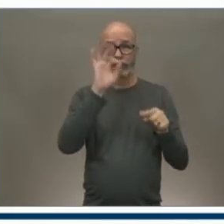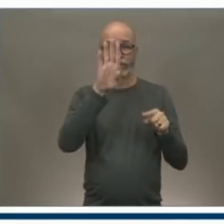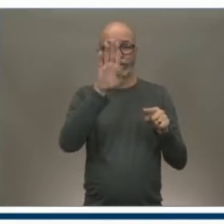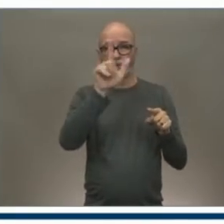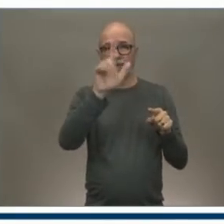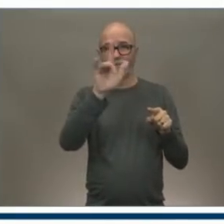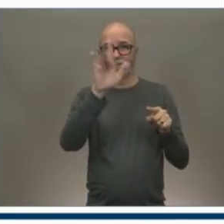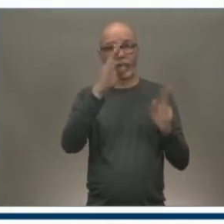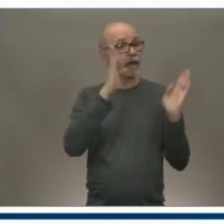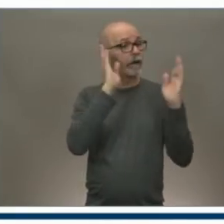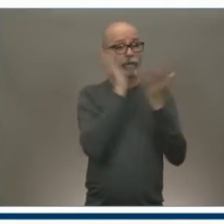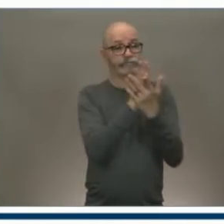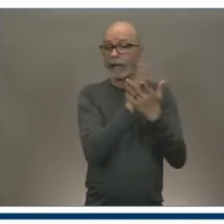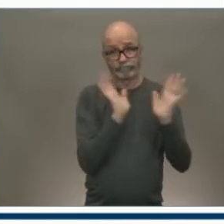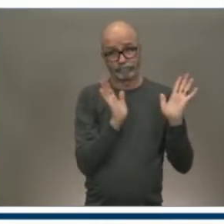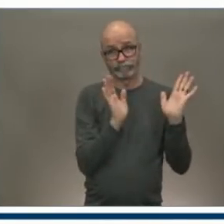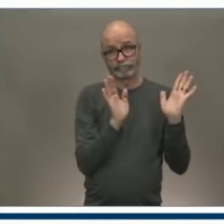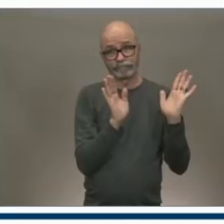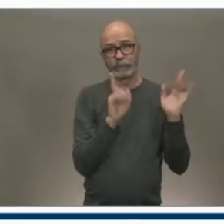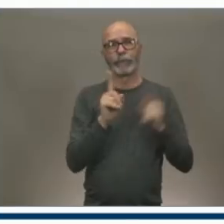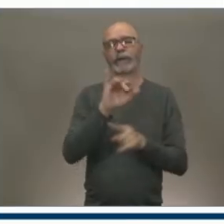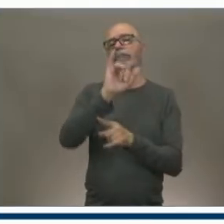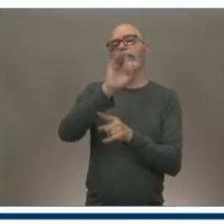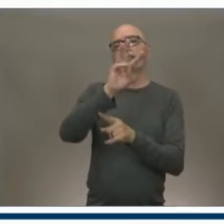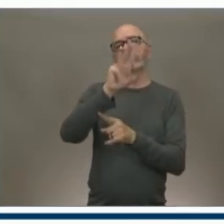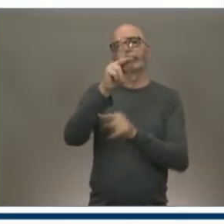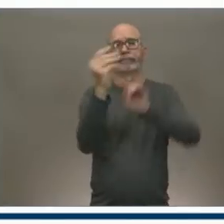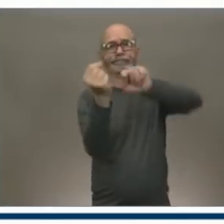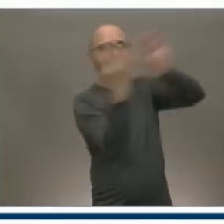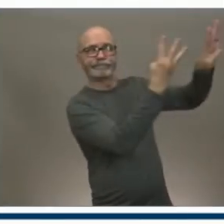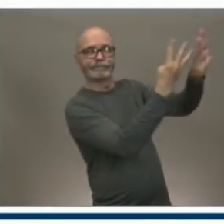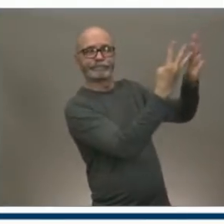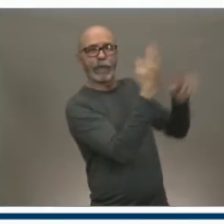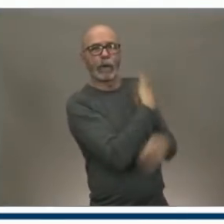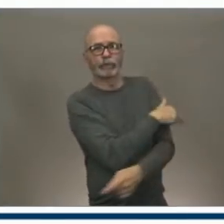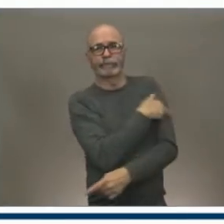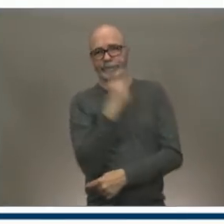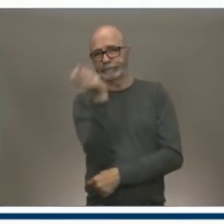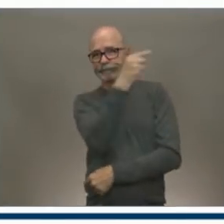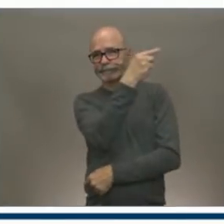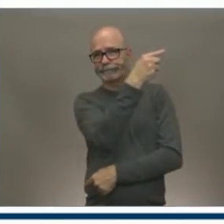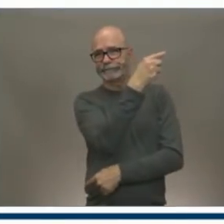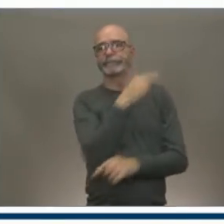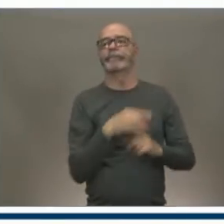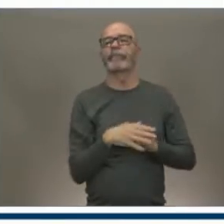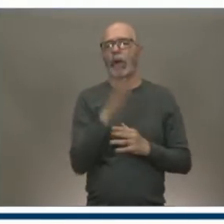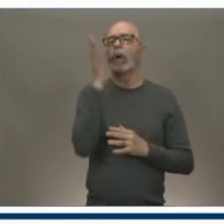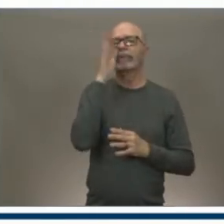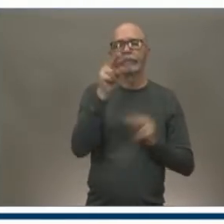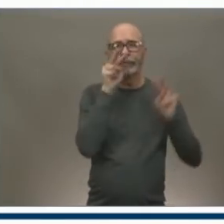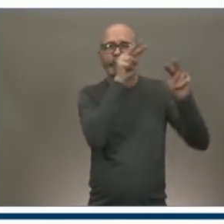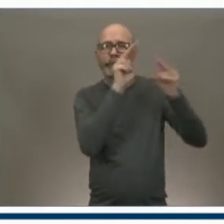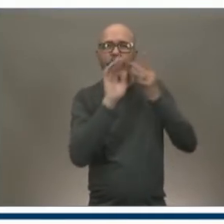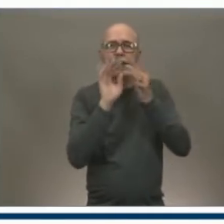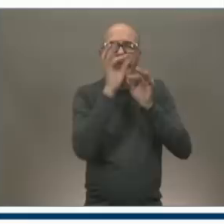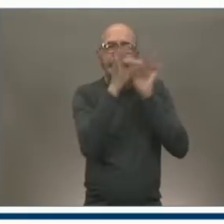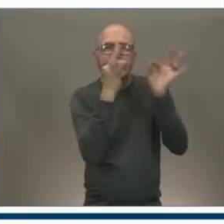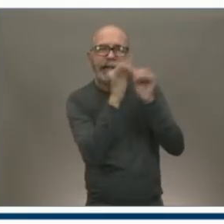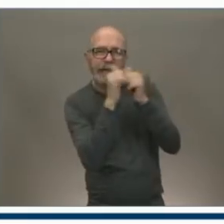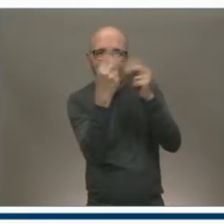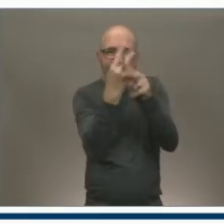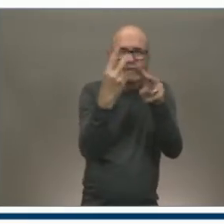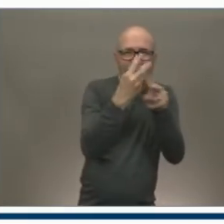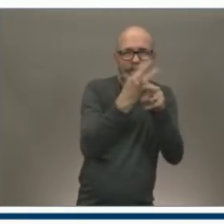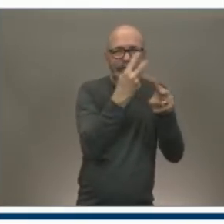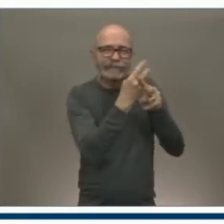able to do a small number of people through this clinic. We're calling it our prototype, but we will learn from that, and then when we're able to have